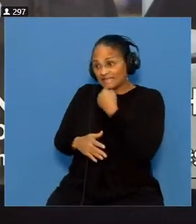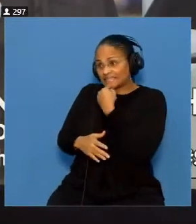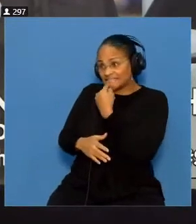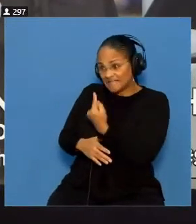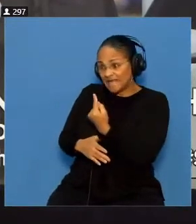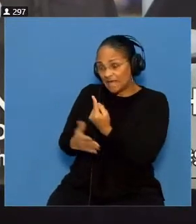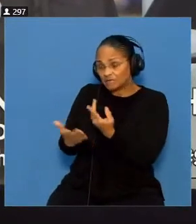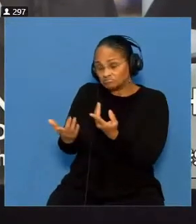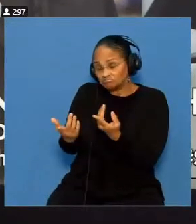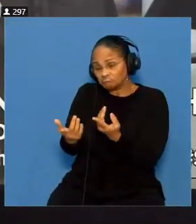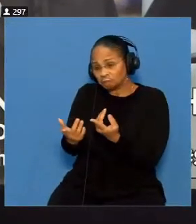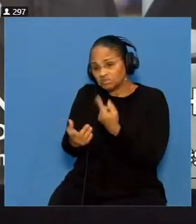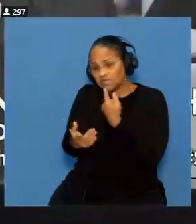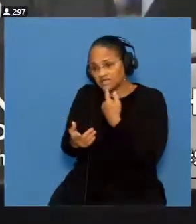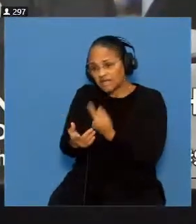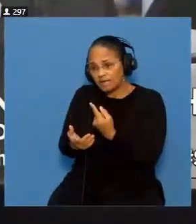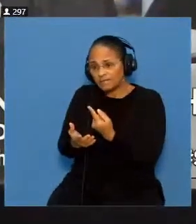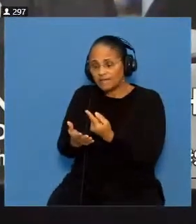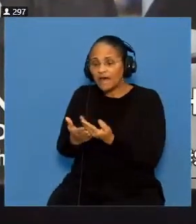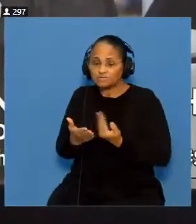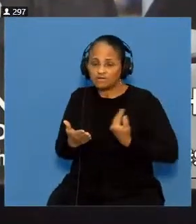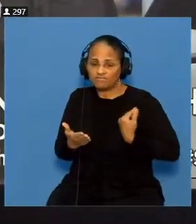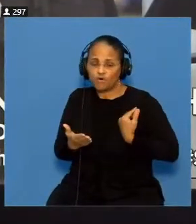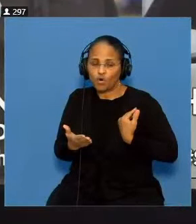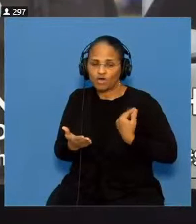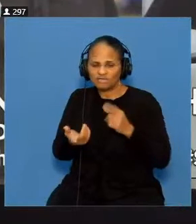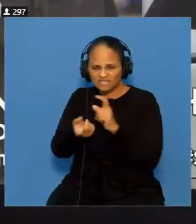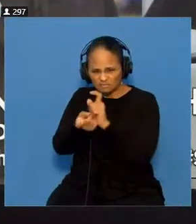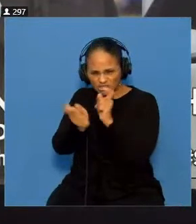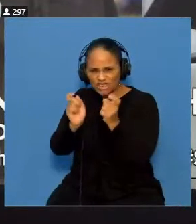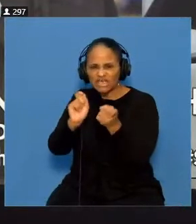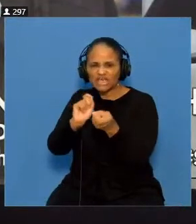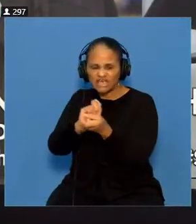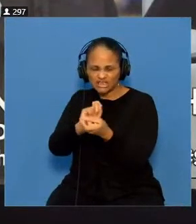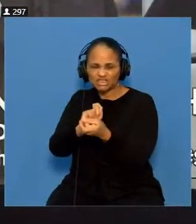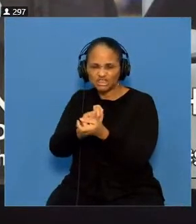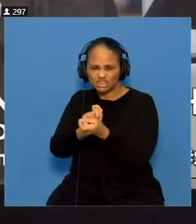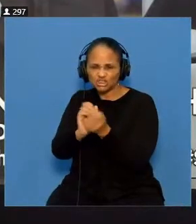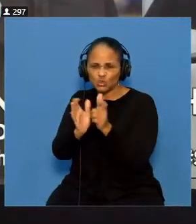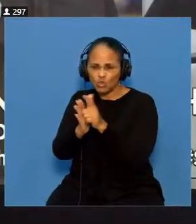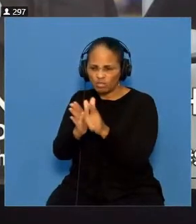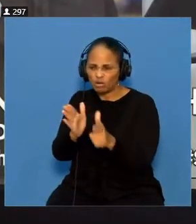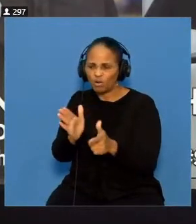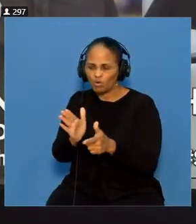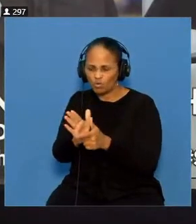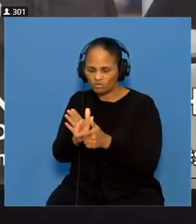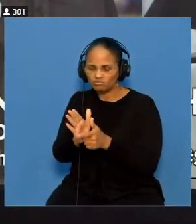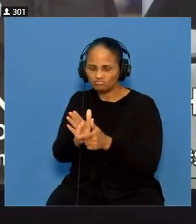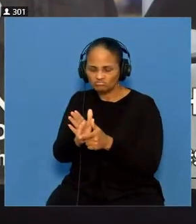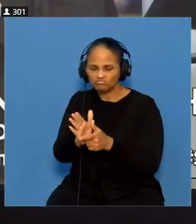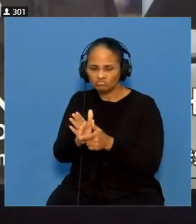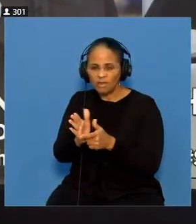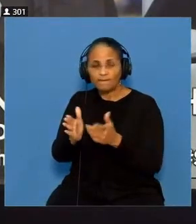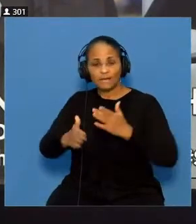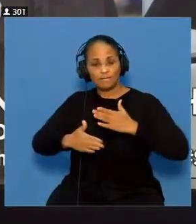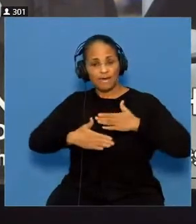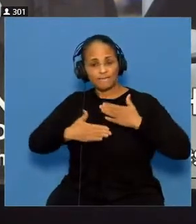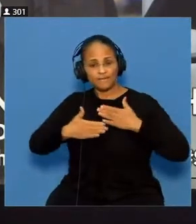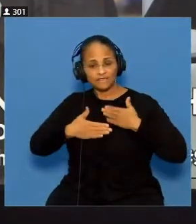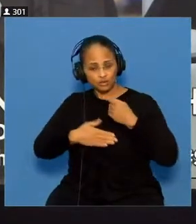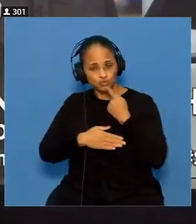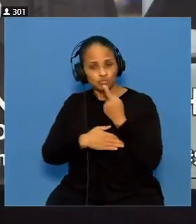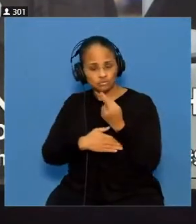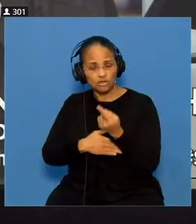the time, I think there were some changes to regulations that were put in place. But I'm happy to get back to you.